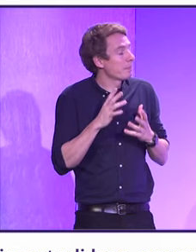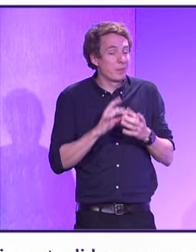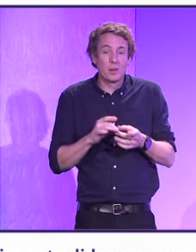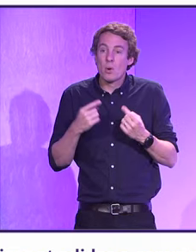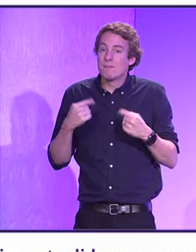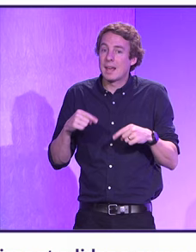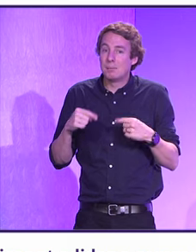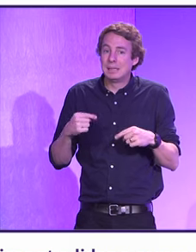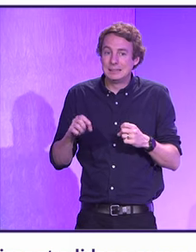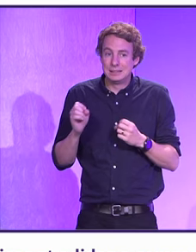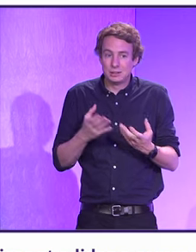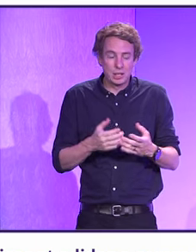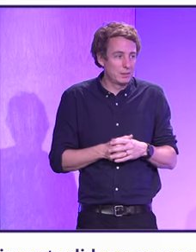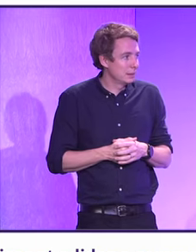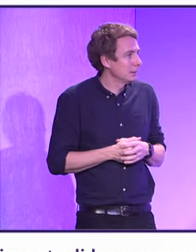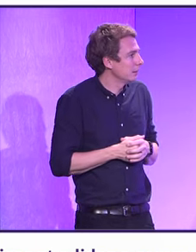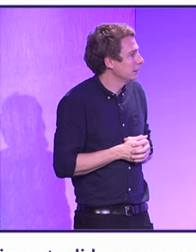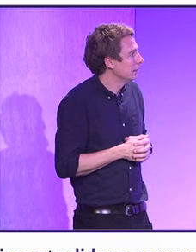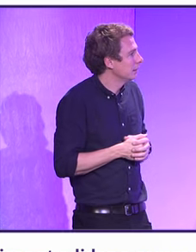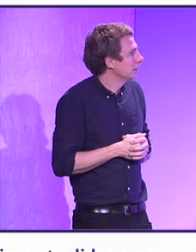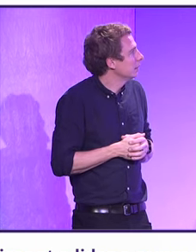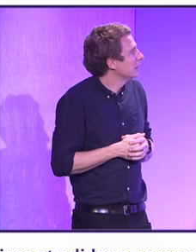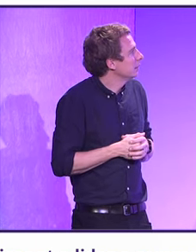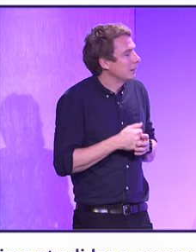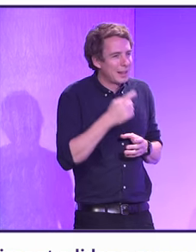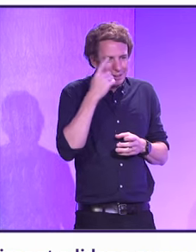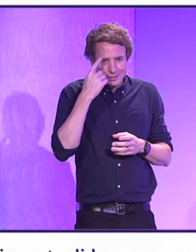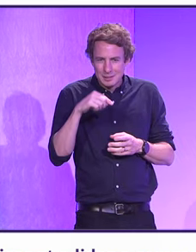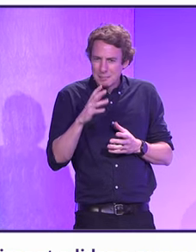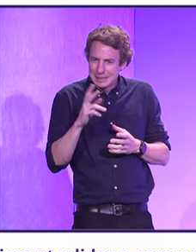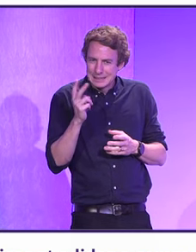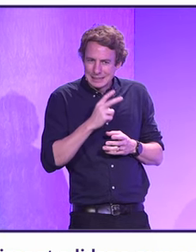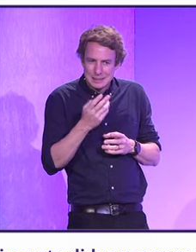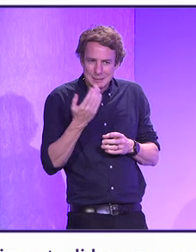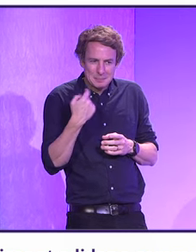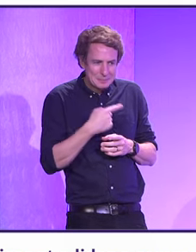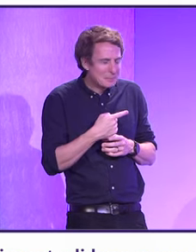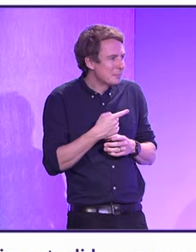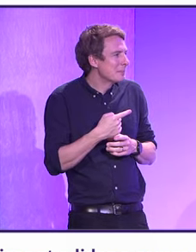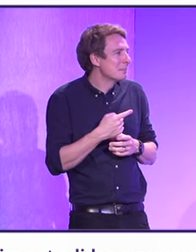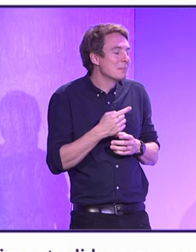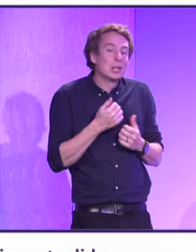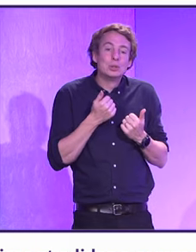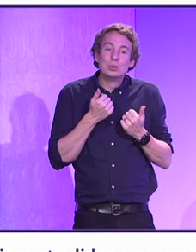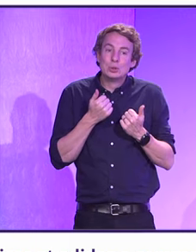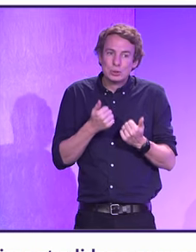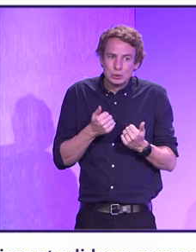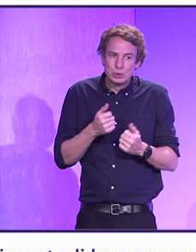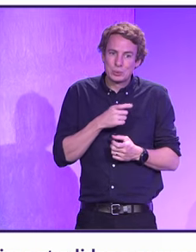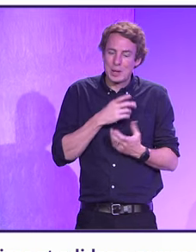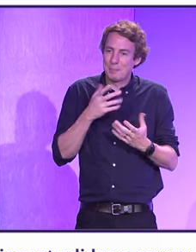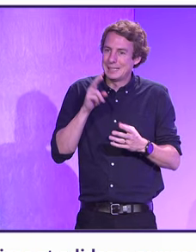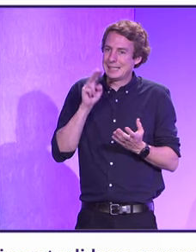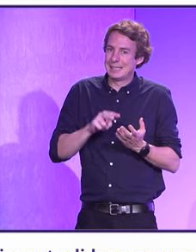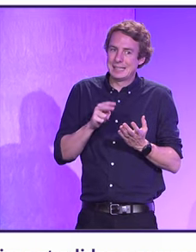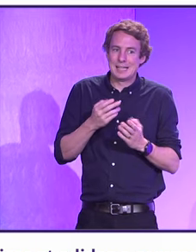or the observability. I'm pretty sure everybody in this room might have already seen this meme. The good thing is that